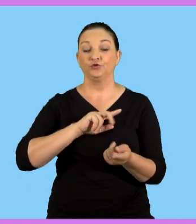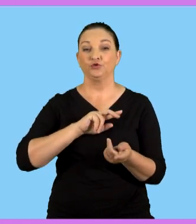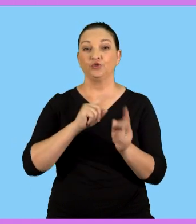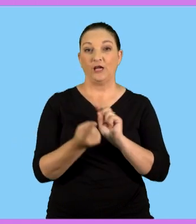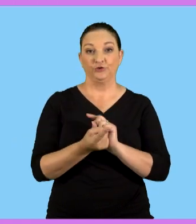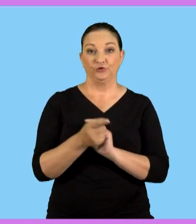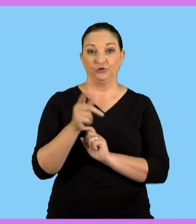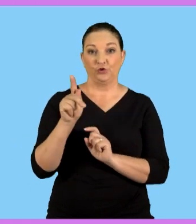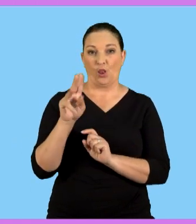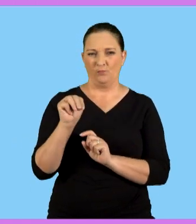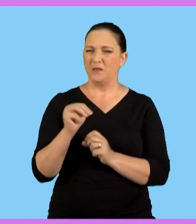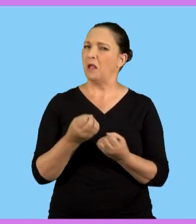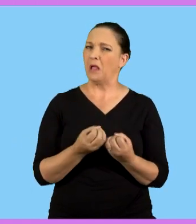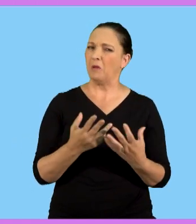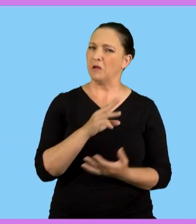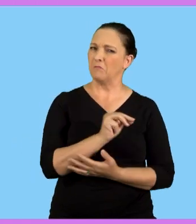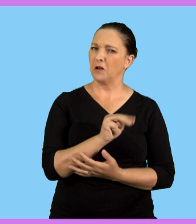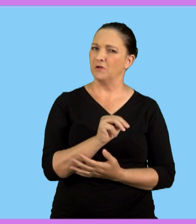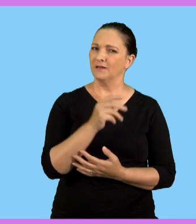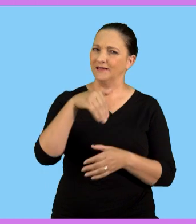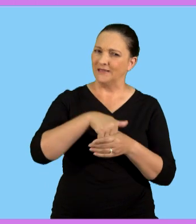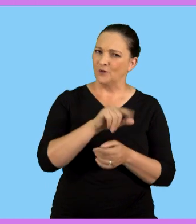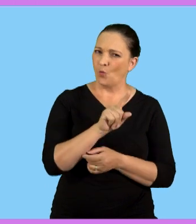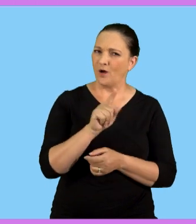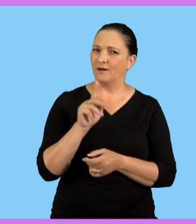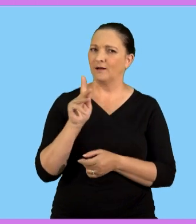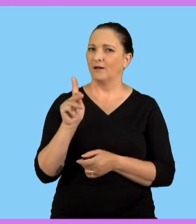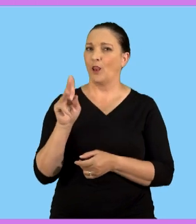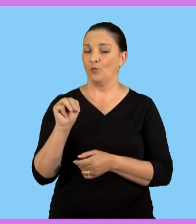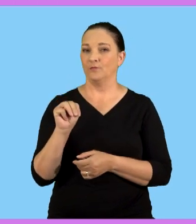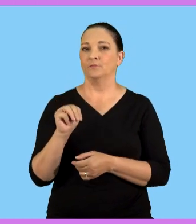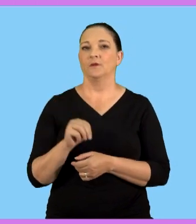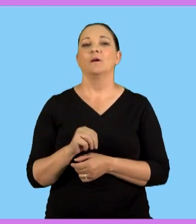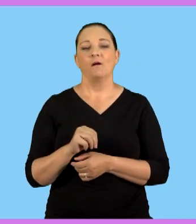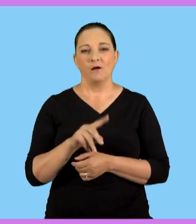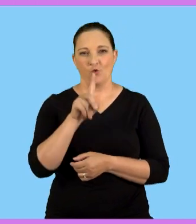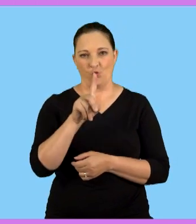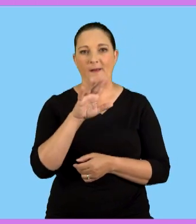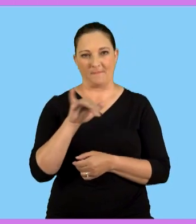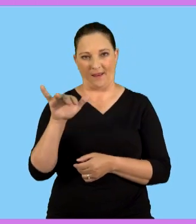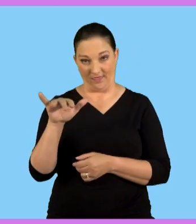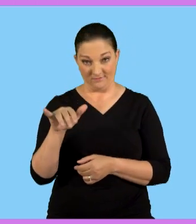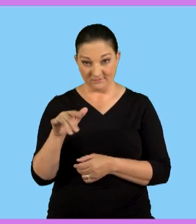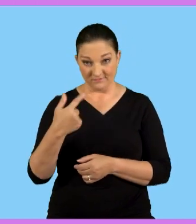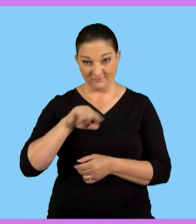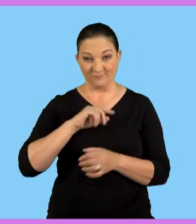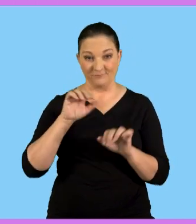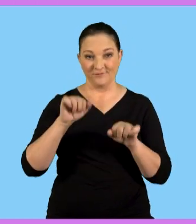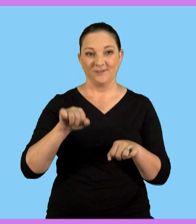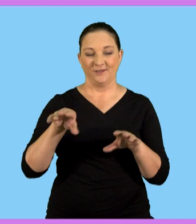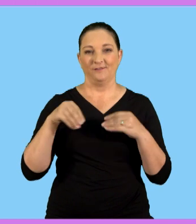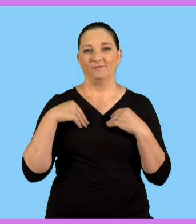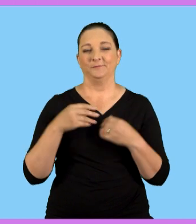kilometers. So how many millimeters in 1 kilometer? That will give us 1 million. We agree. So first of all, I'm going to take